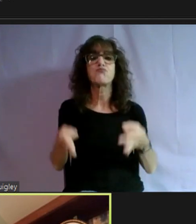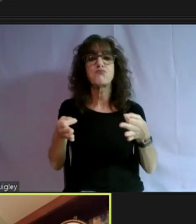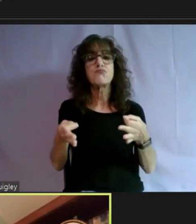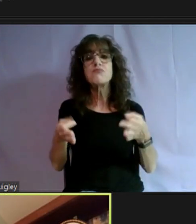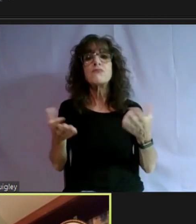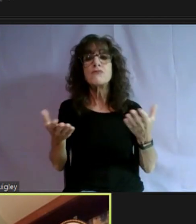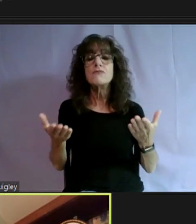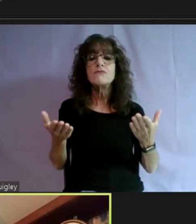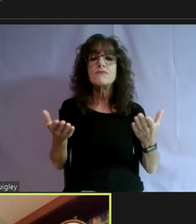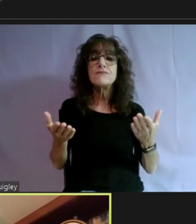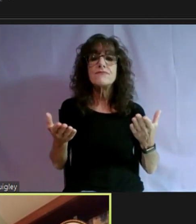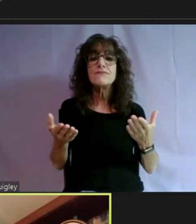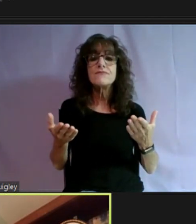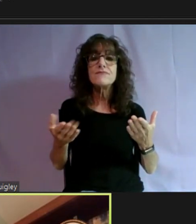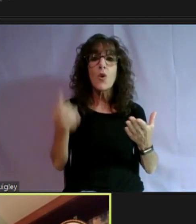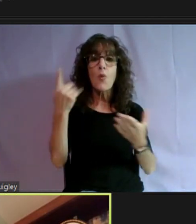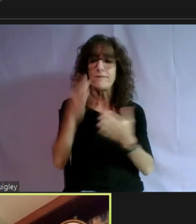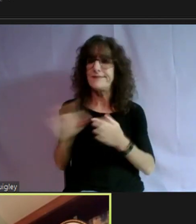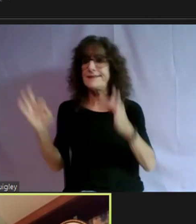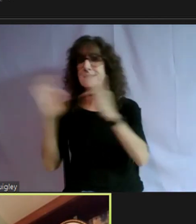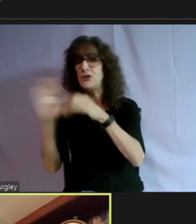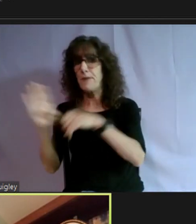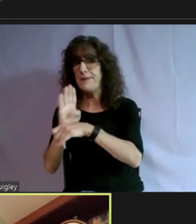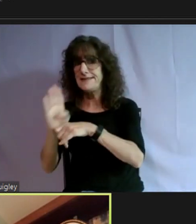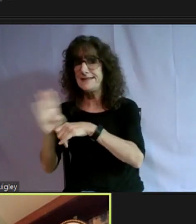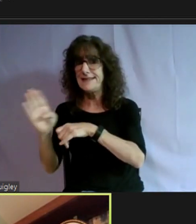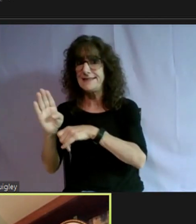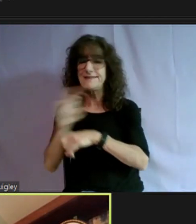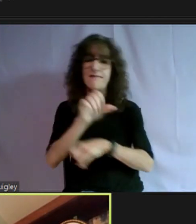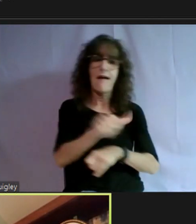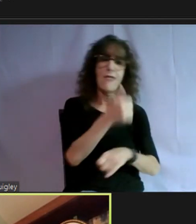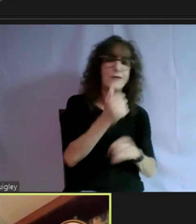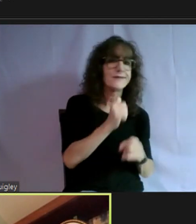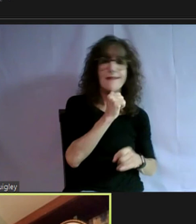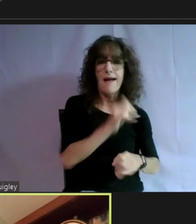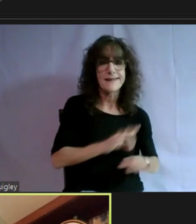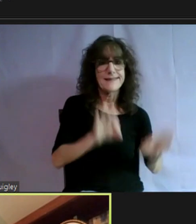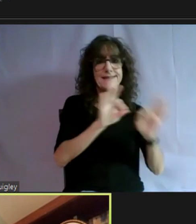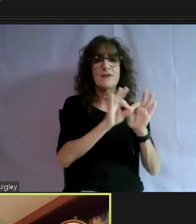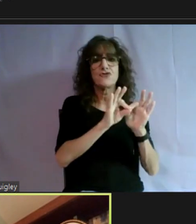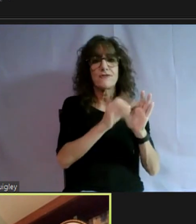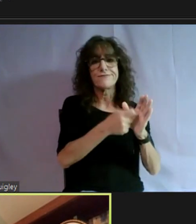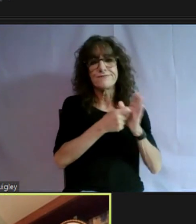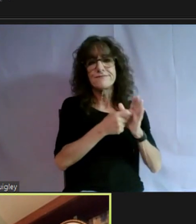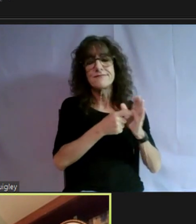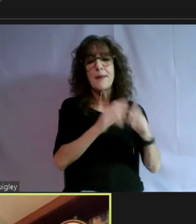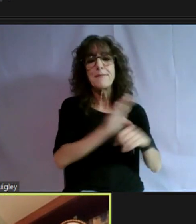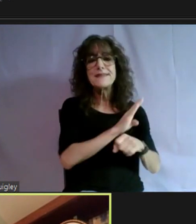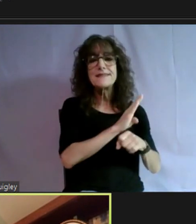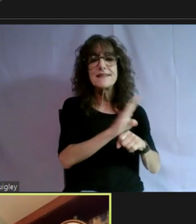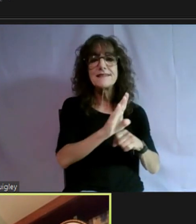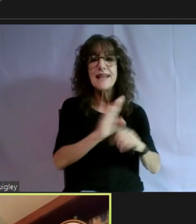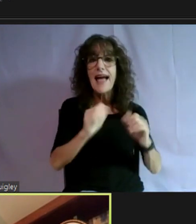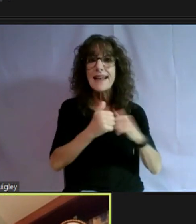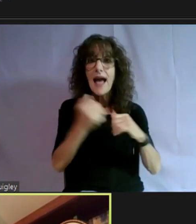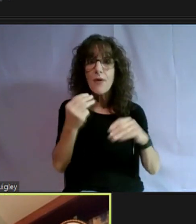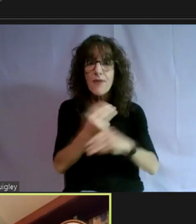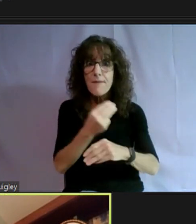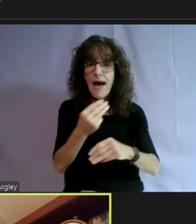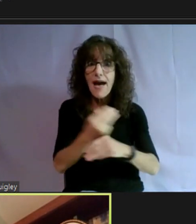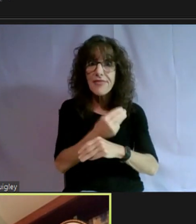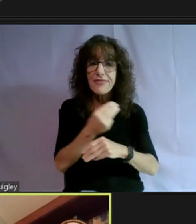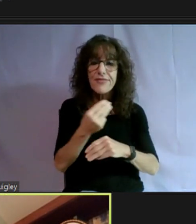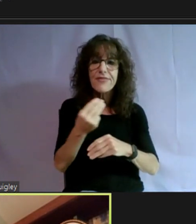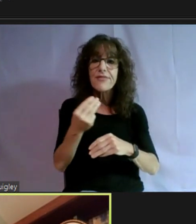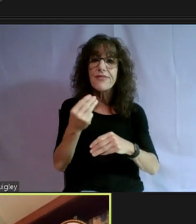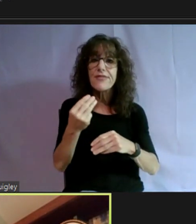that one was an essential business and one was not an essential business. And the way the math worked, that